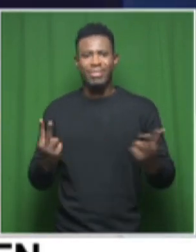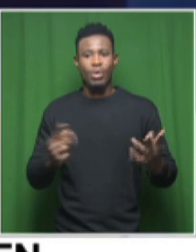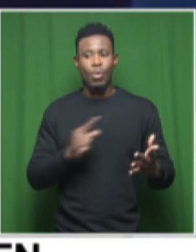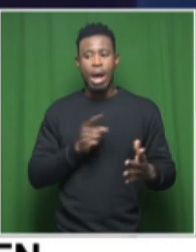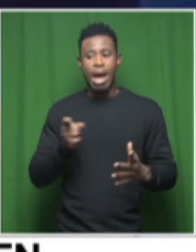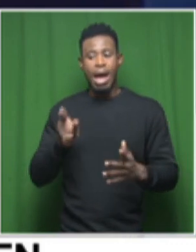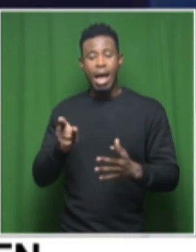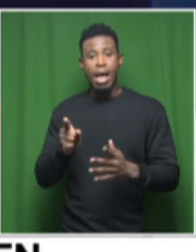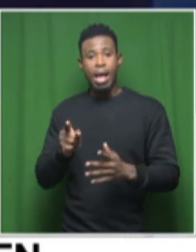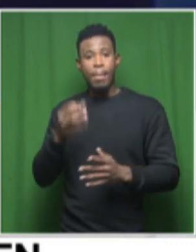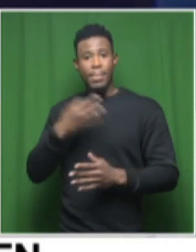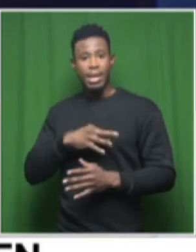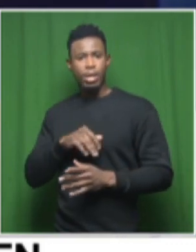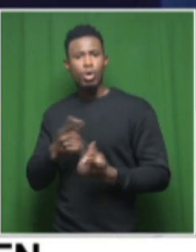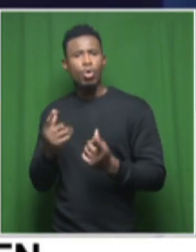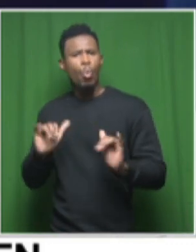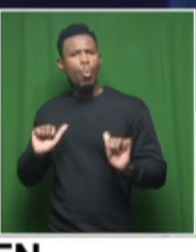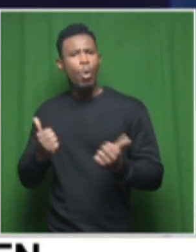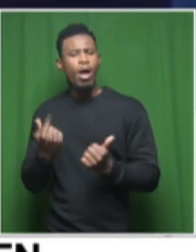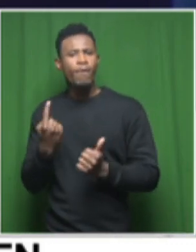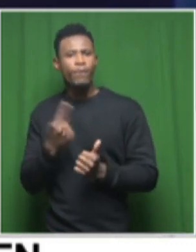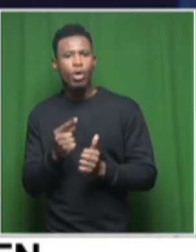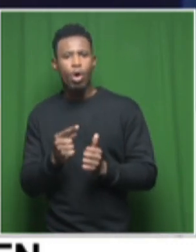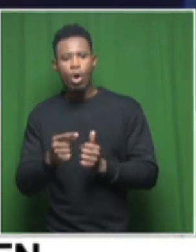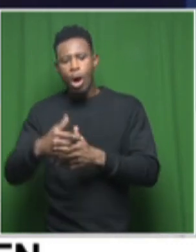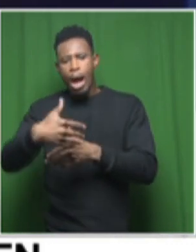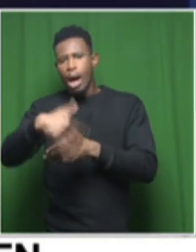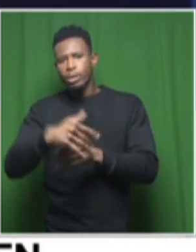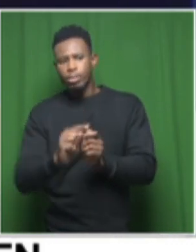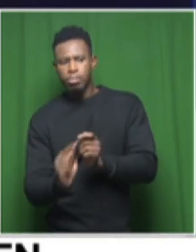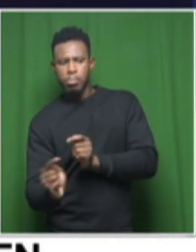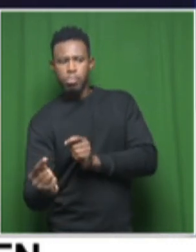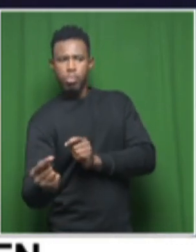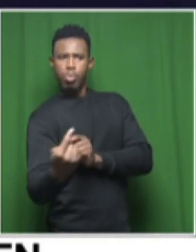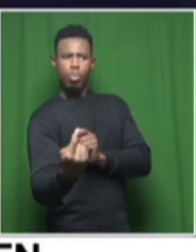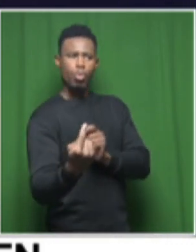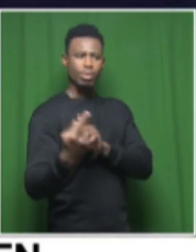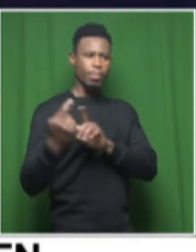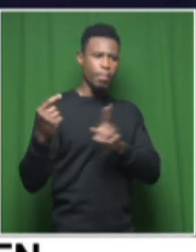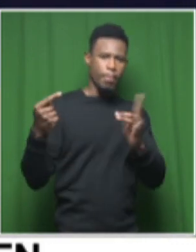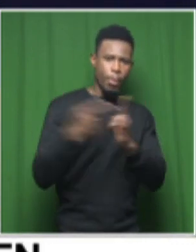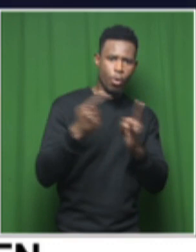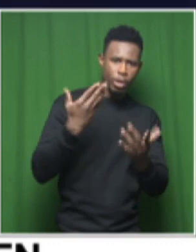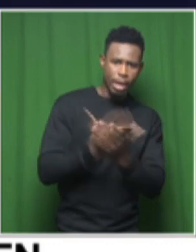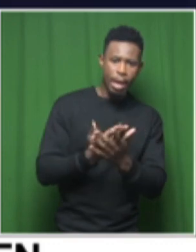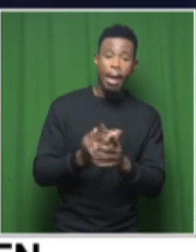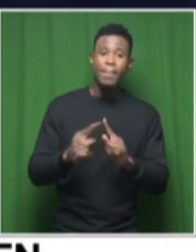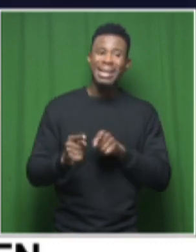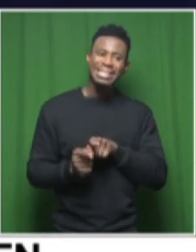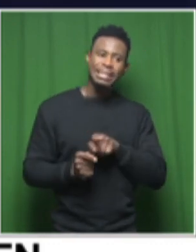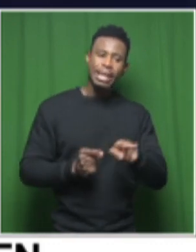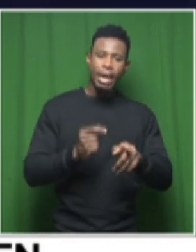counter-attack, with Morocco on the other hand being technically sound. So which style do you expect to come out on tops today?